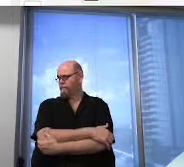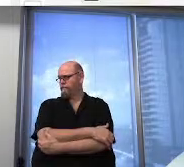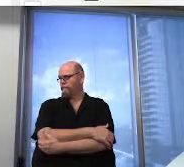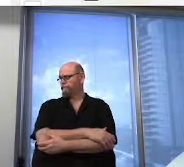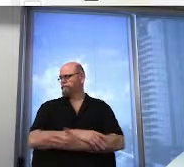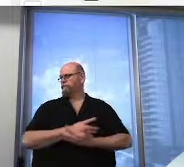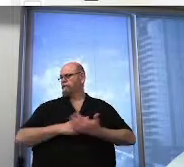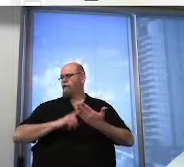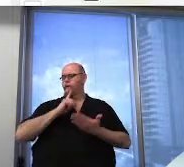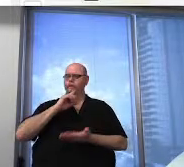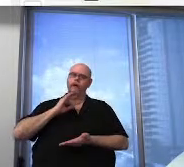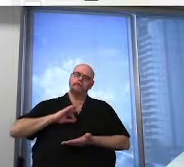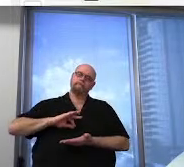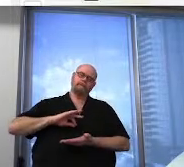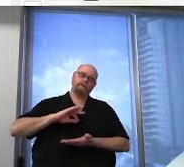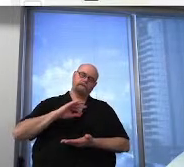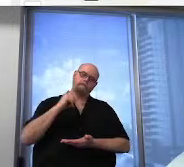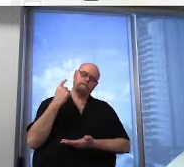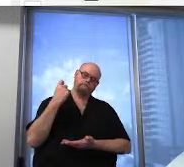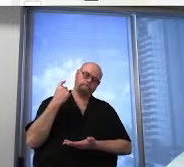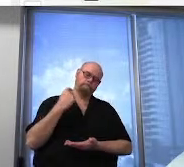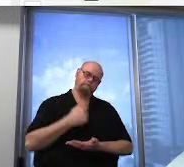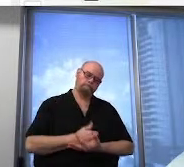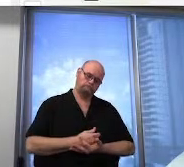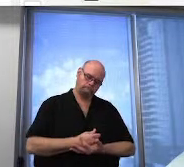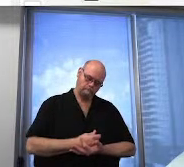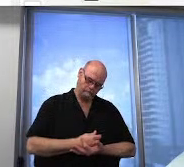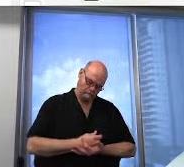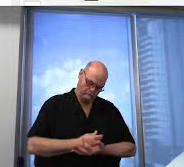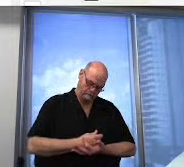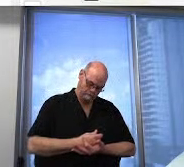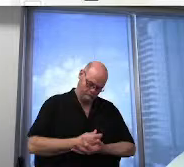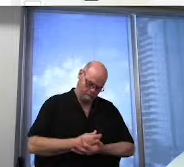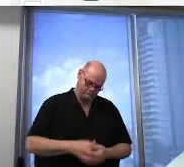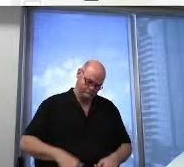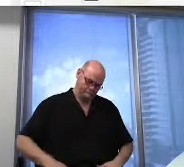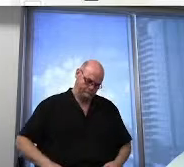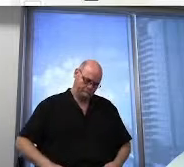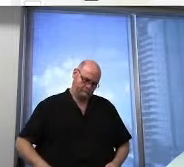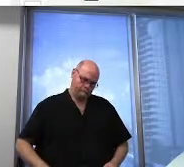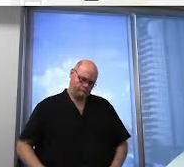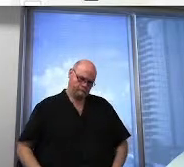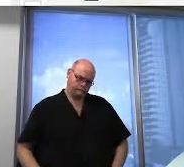Or the benefits? That's up. Absolutely. No, absolutely. So they're